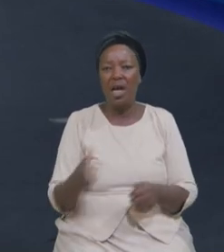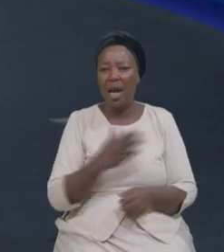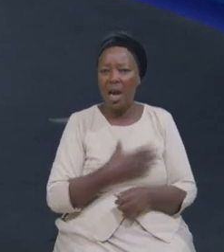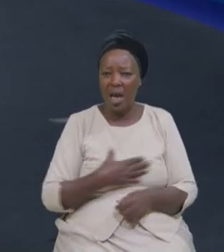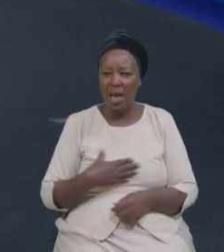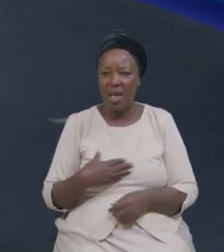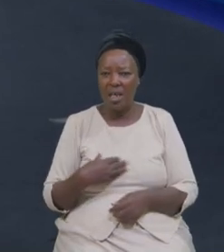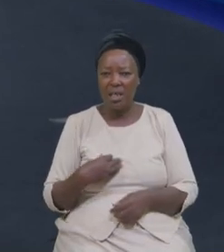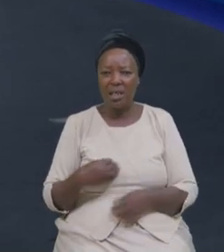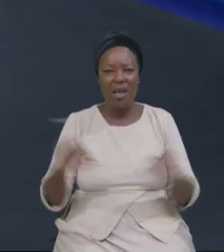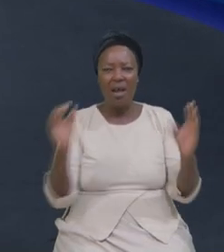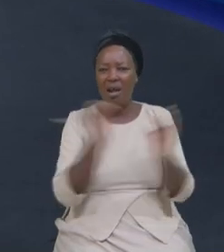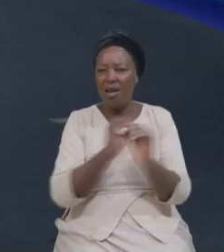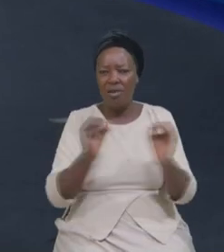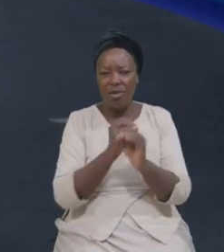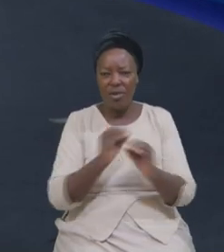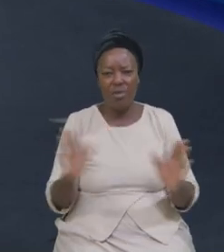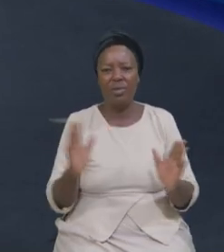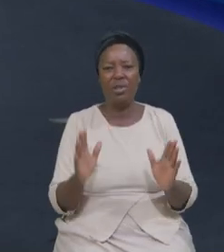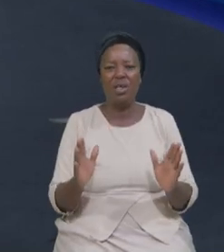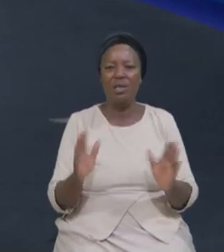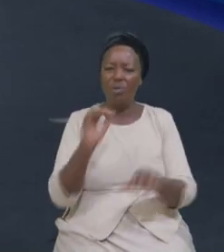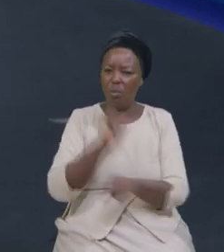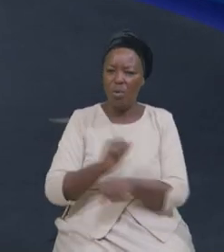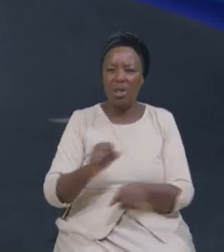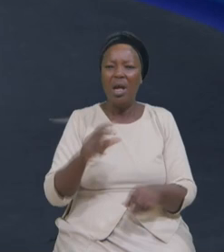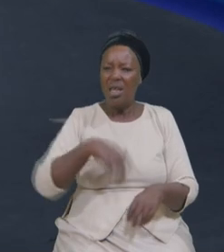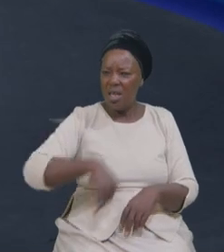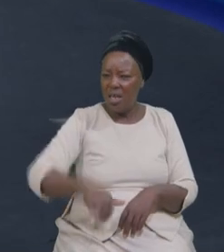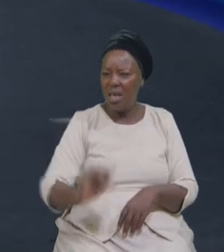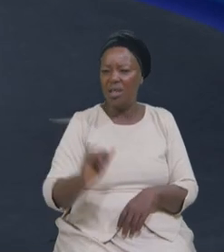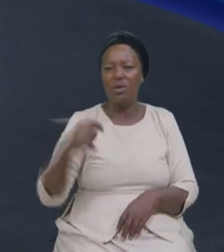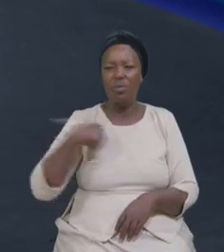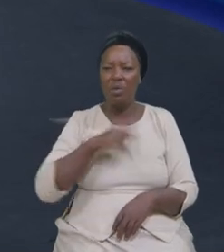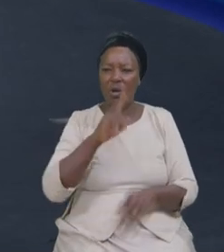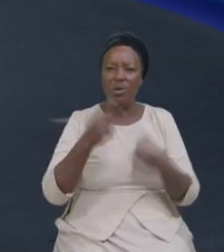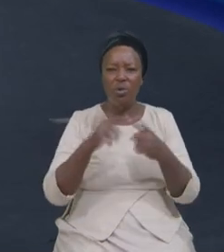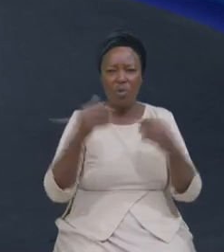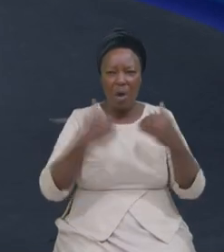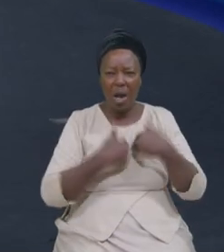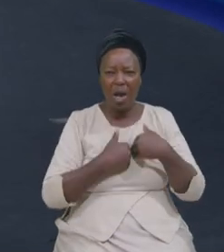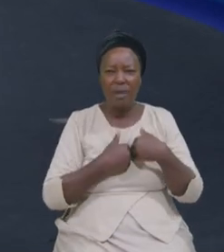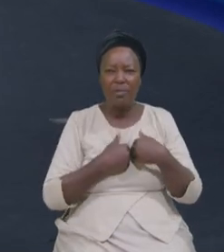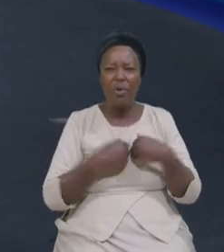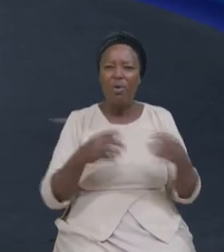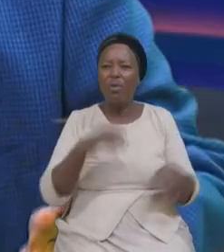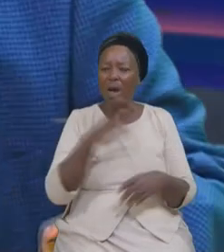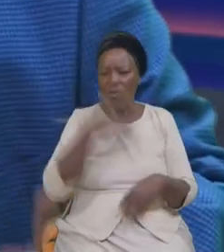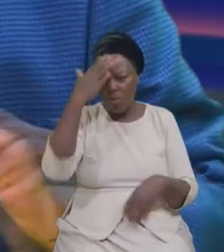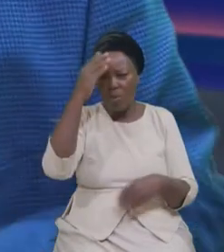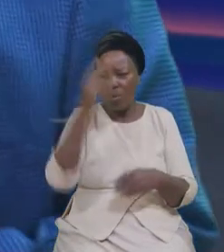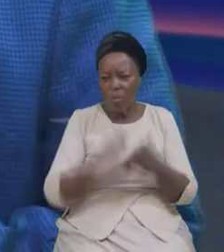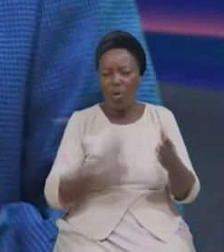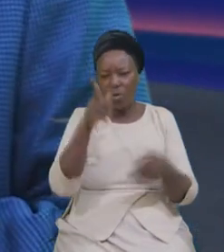and nothing works. Yet we're going to have what God can do. But let me